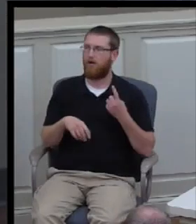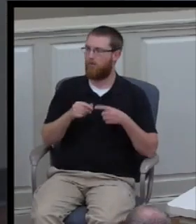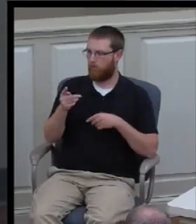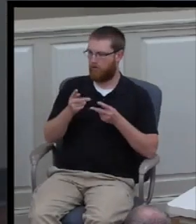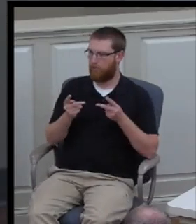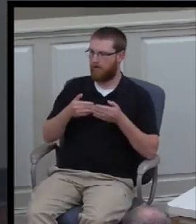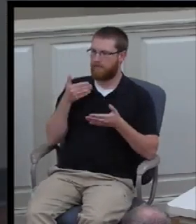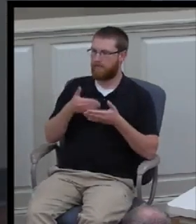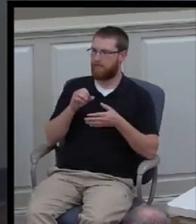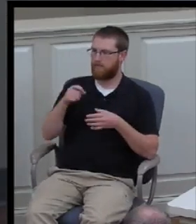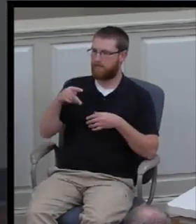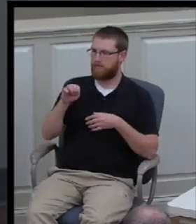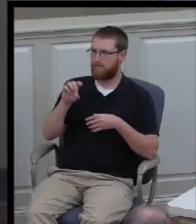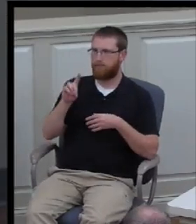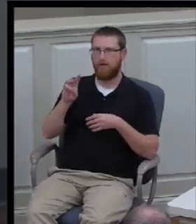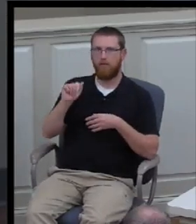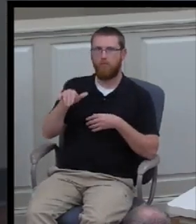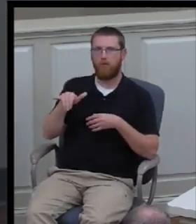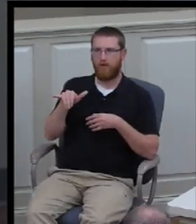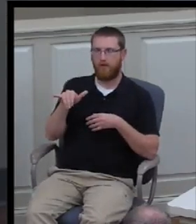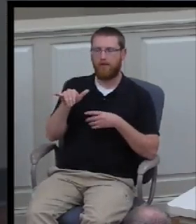there, Speedway,